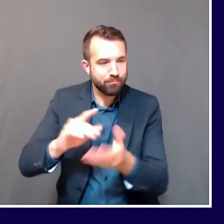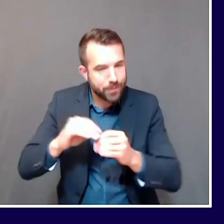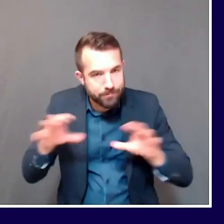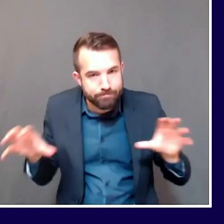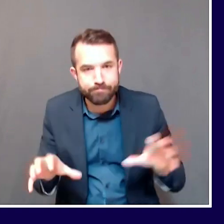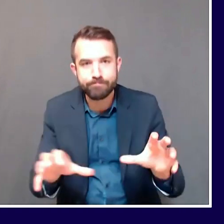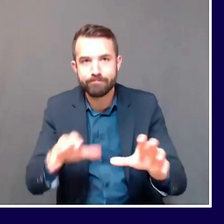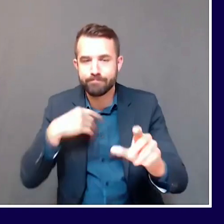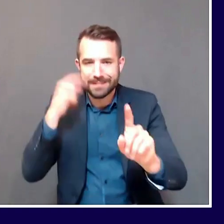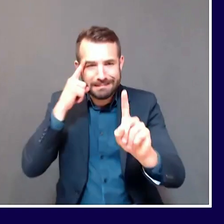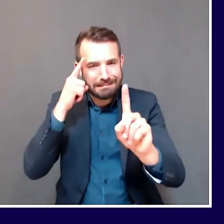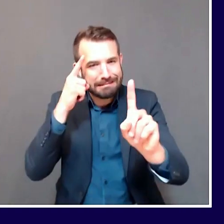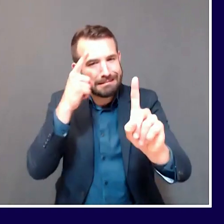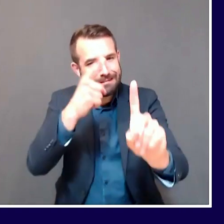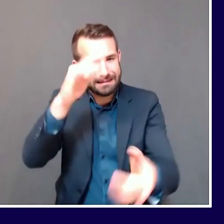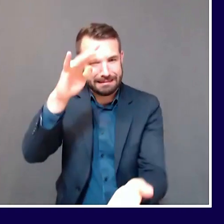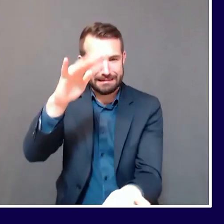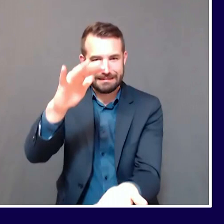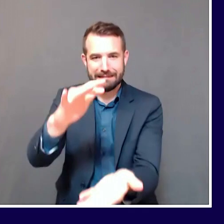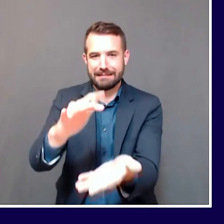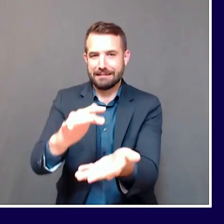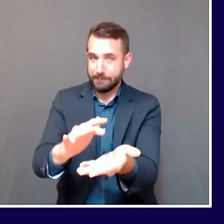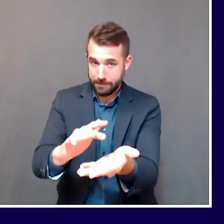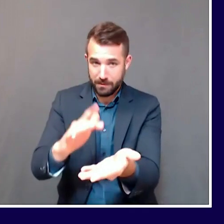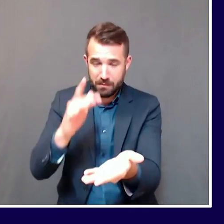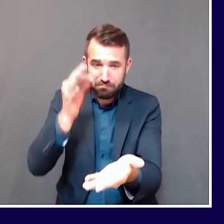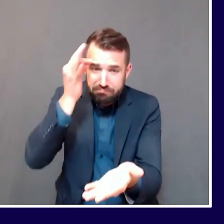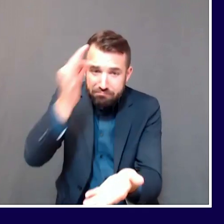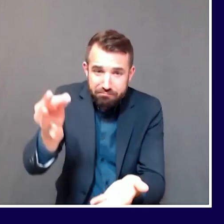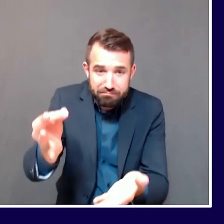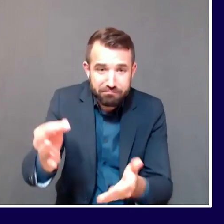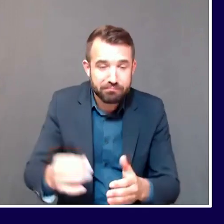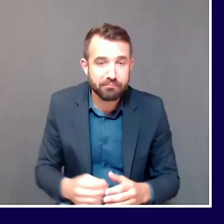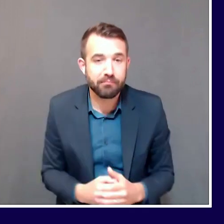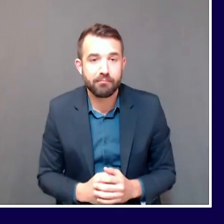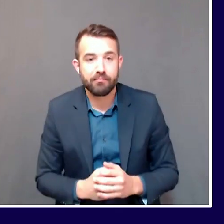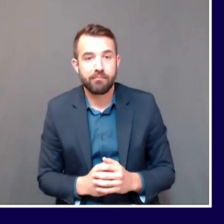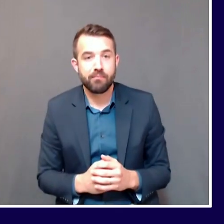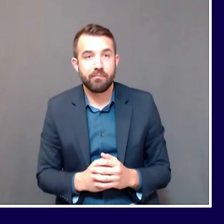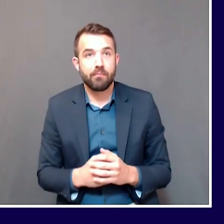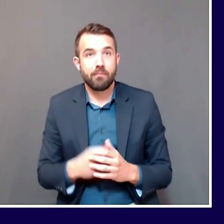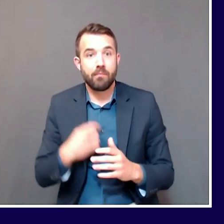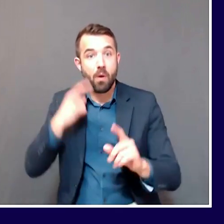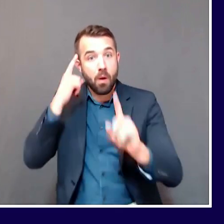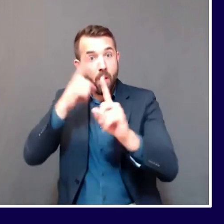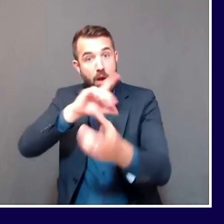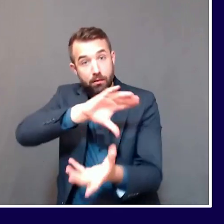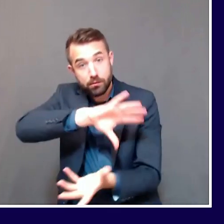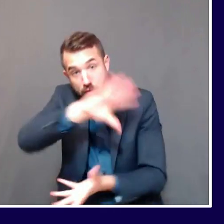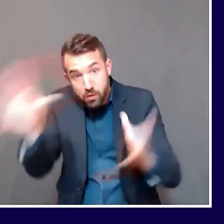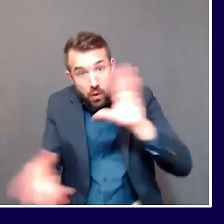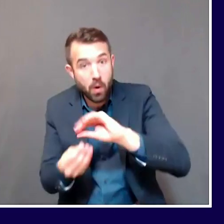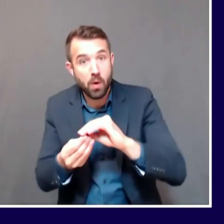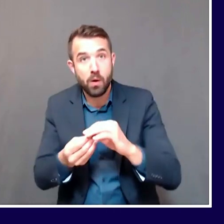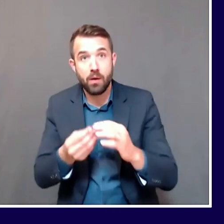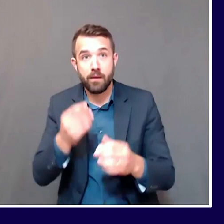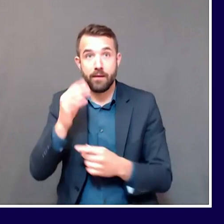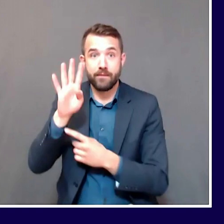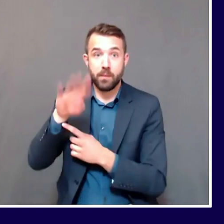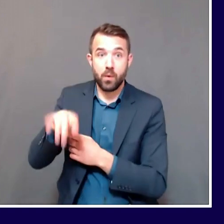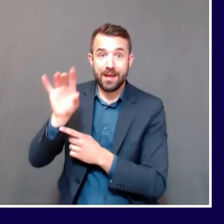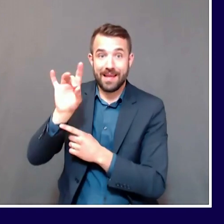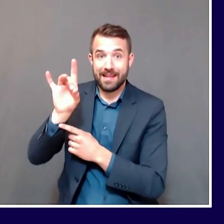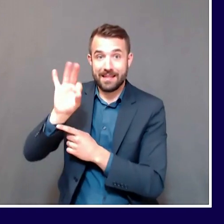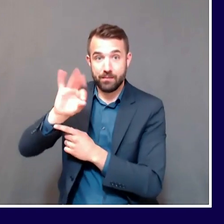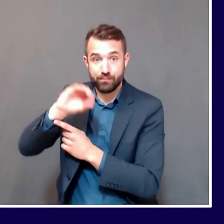daily basis, we would still like to get the cumulative positivity rate, which currently stands at 4.8%,